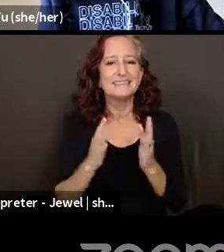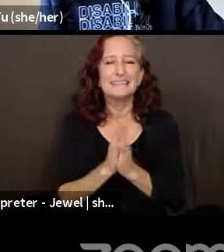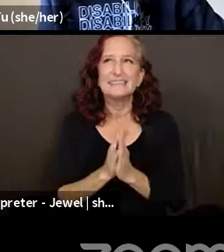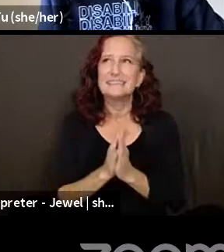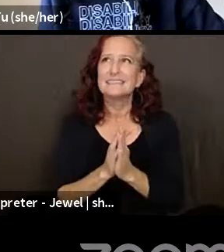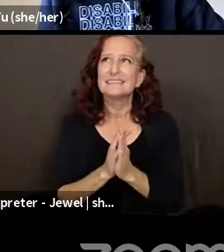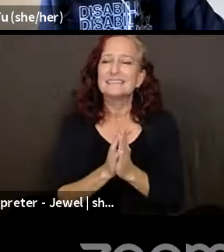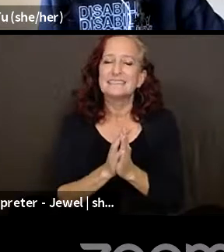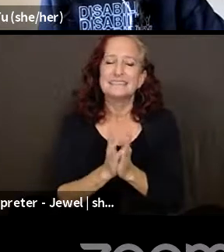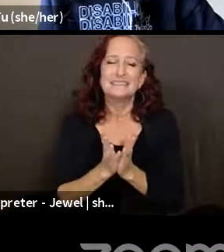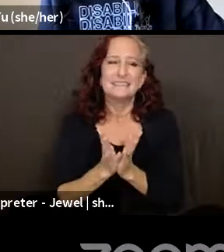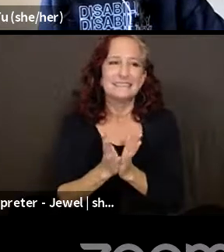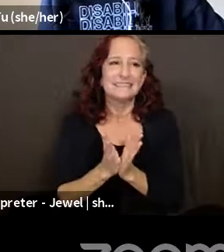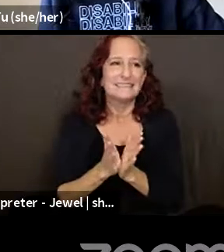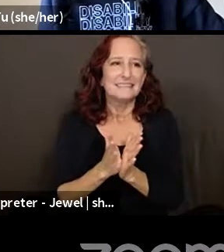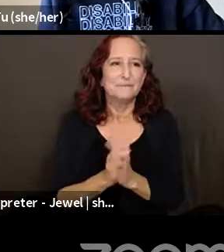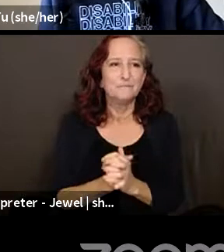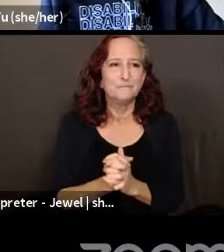you know,